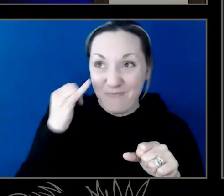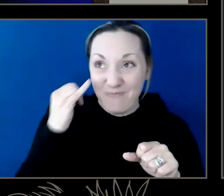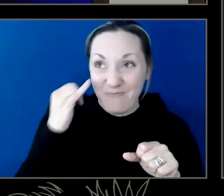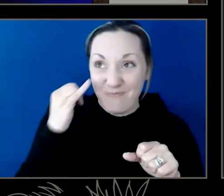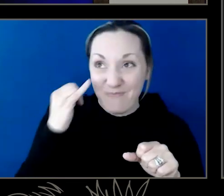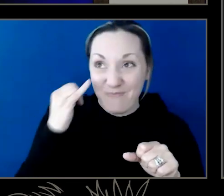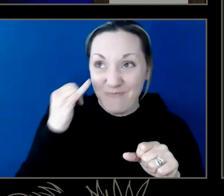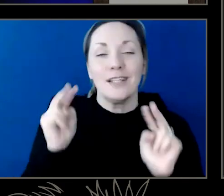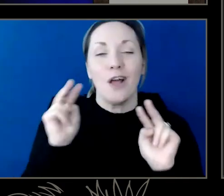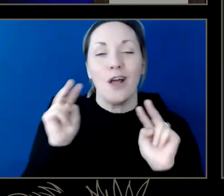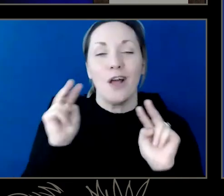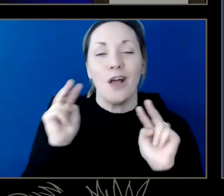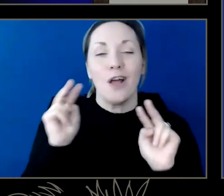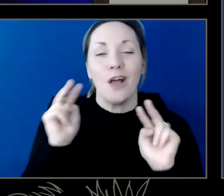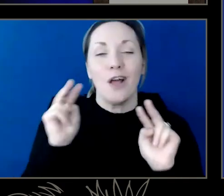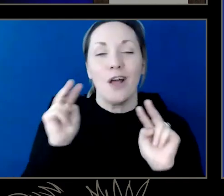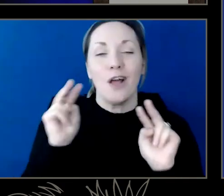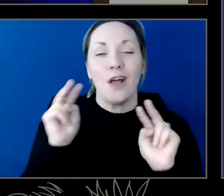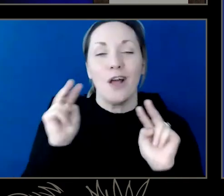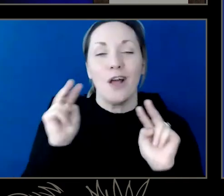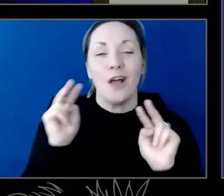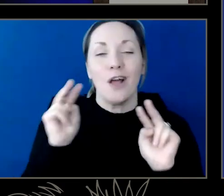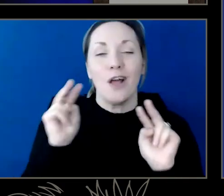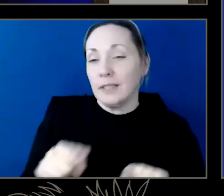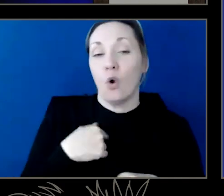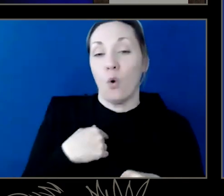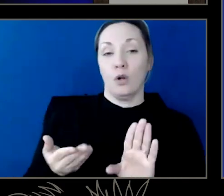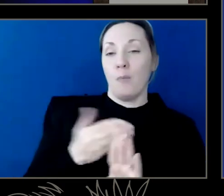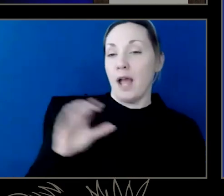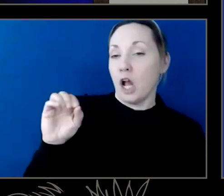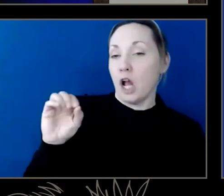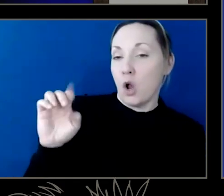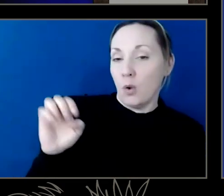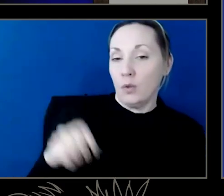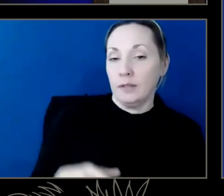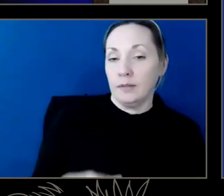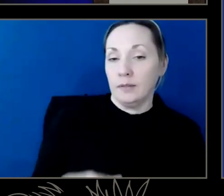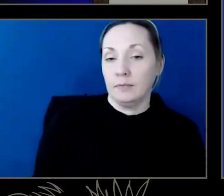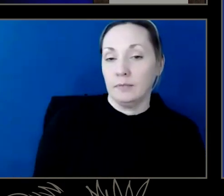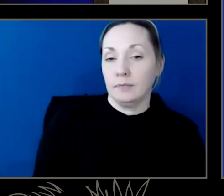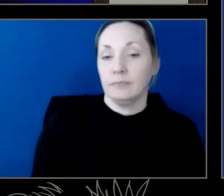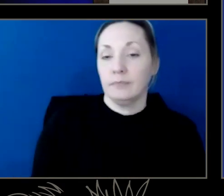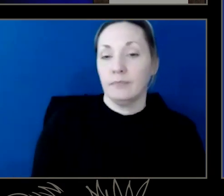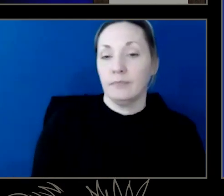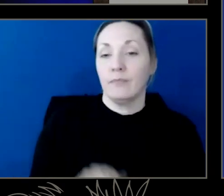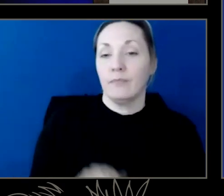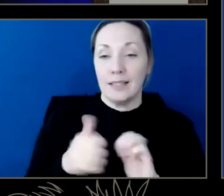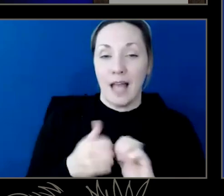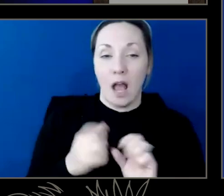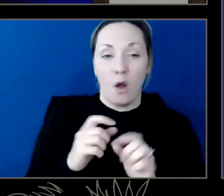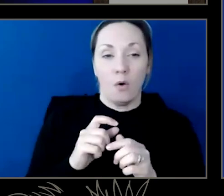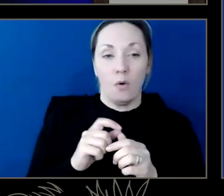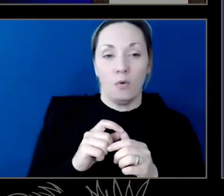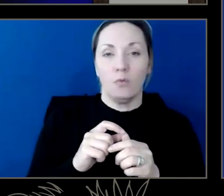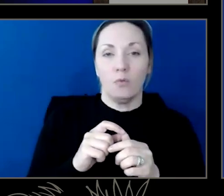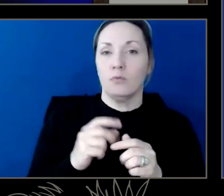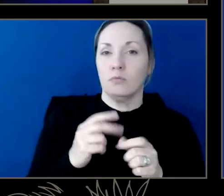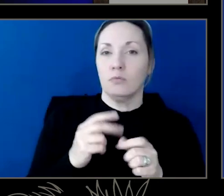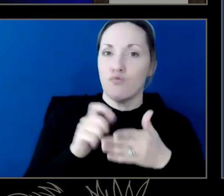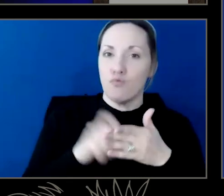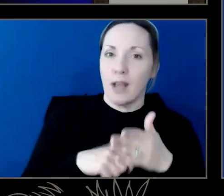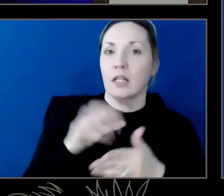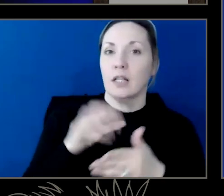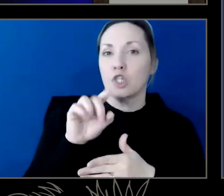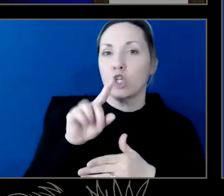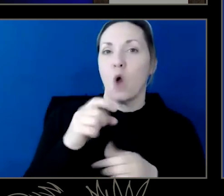actually doing here. So we're gonna go back to this code. So this is how we write this code using JavaScript, right?